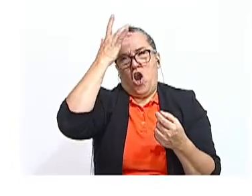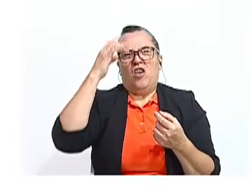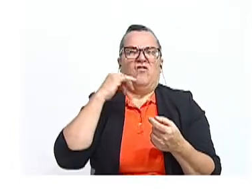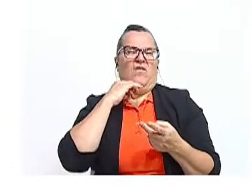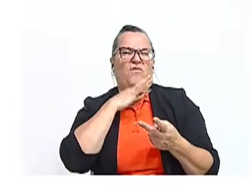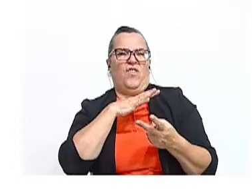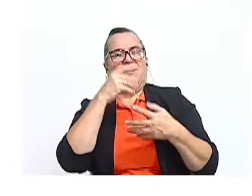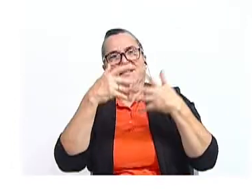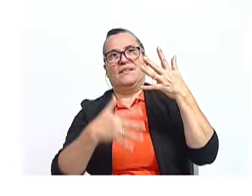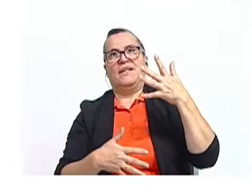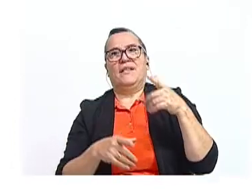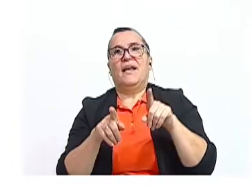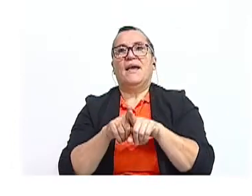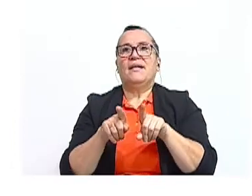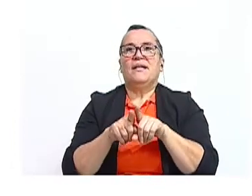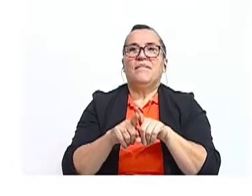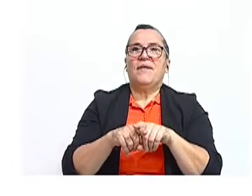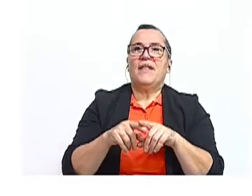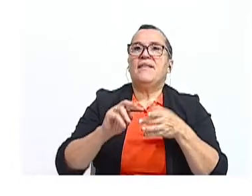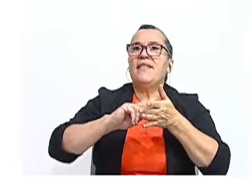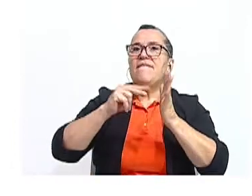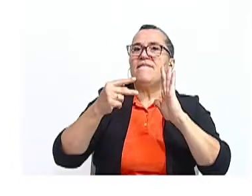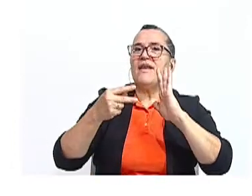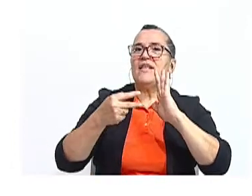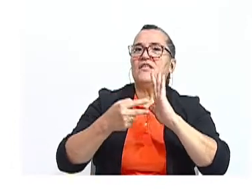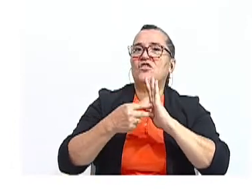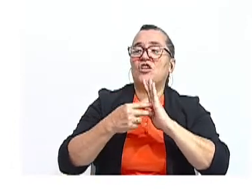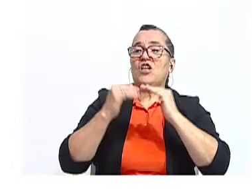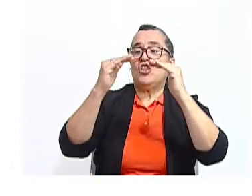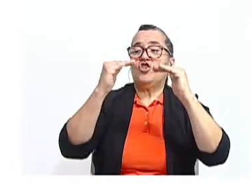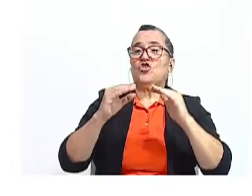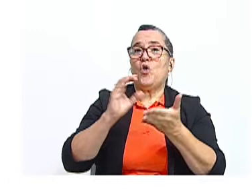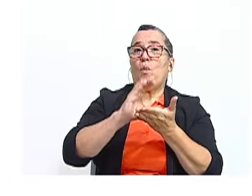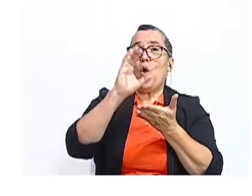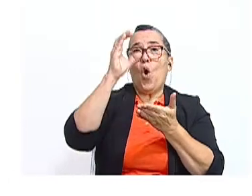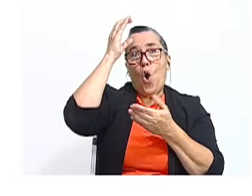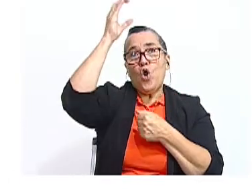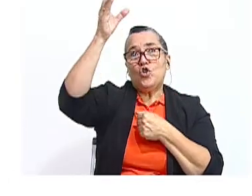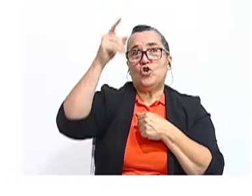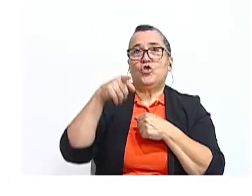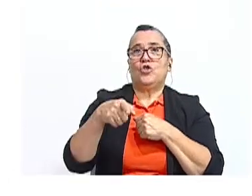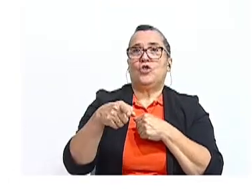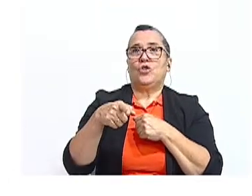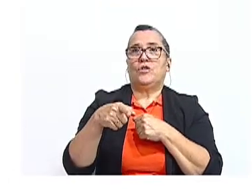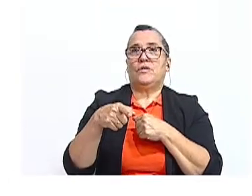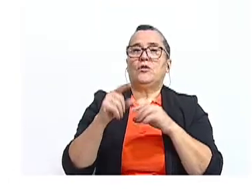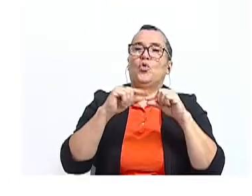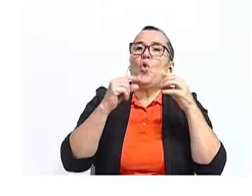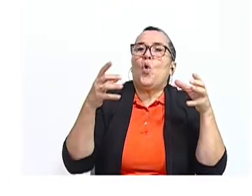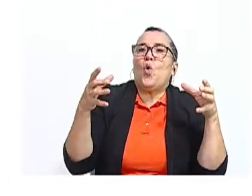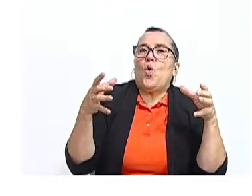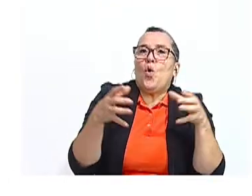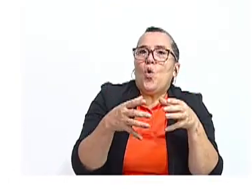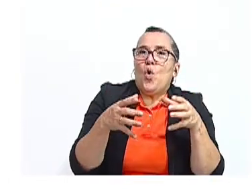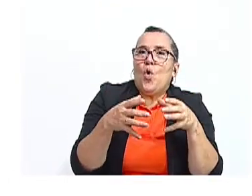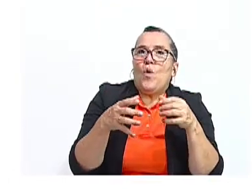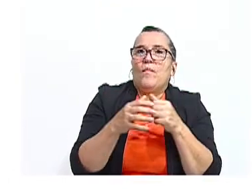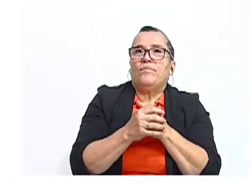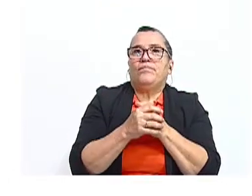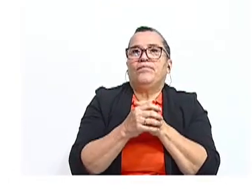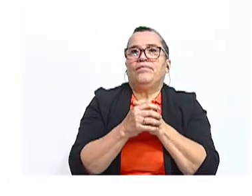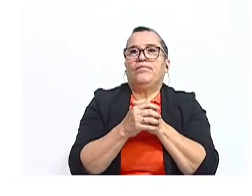etc. And then we have the definition or the word subculture. A subculture, well, here is for having this in